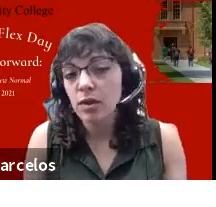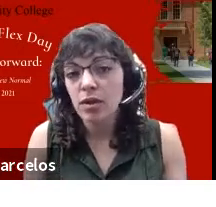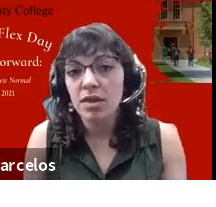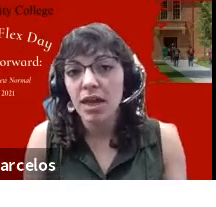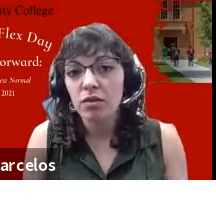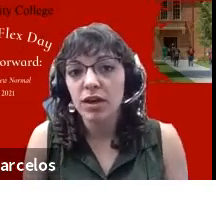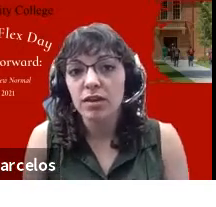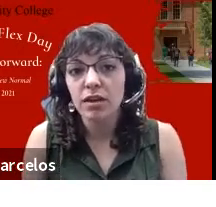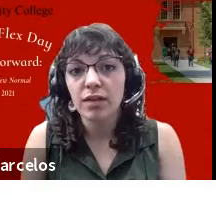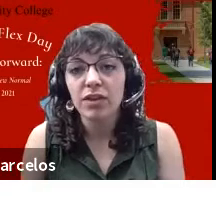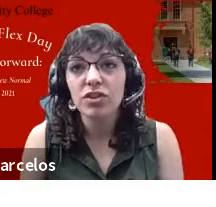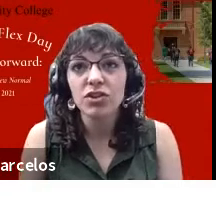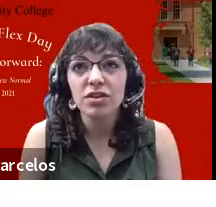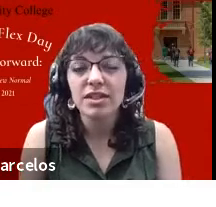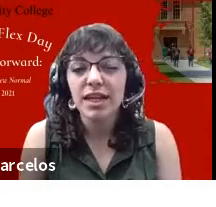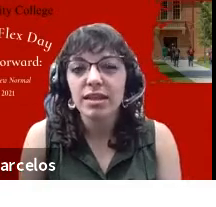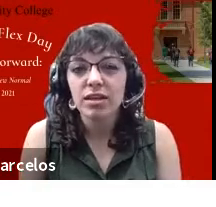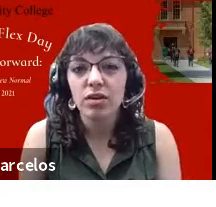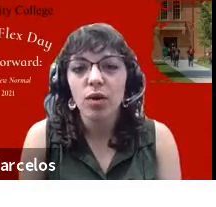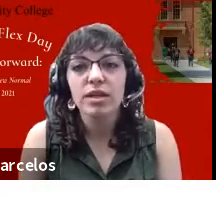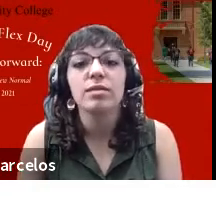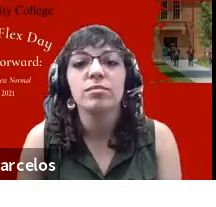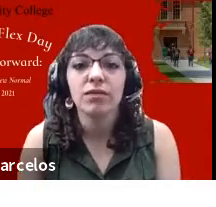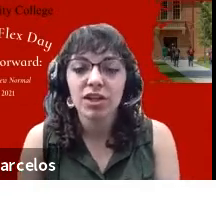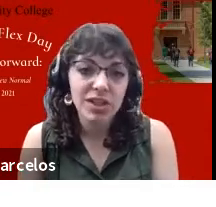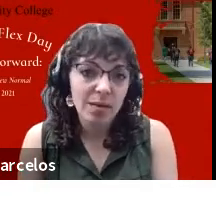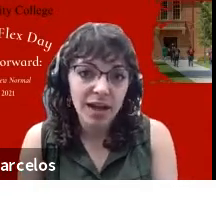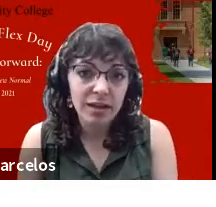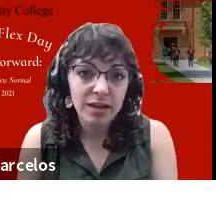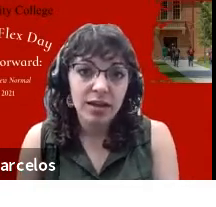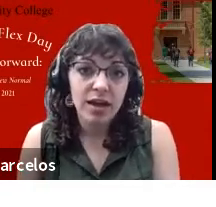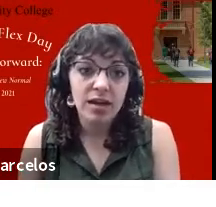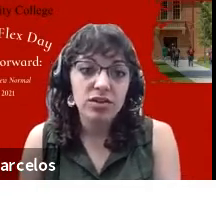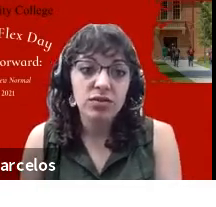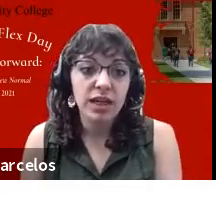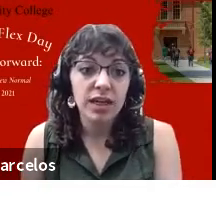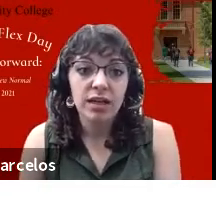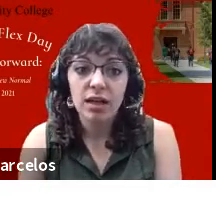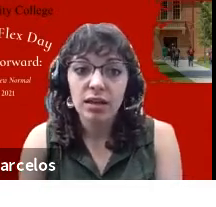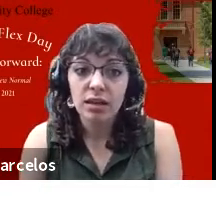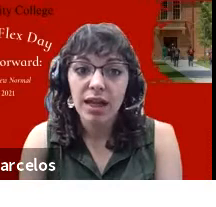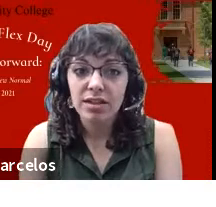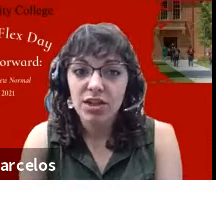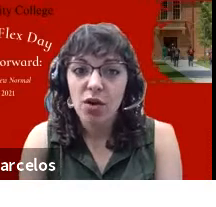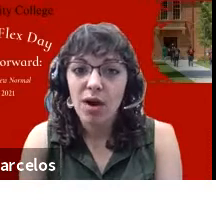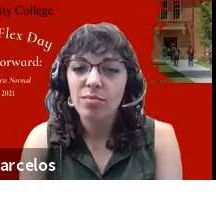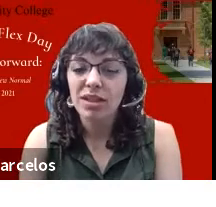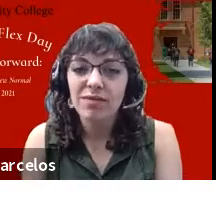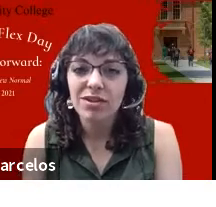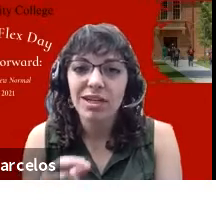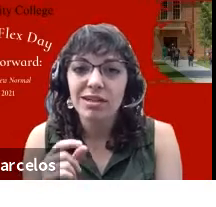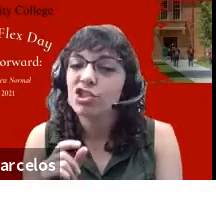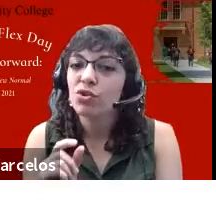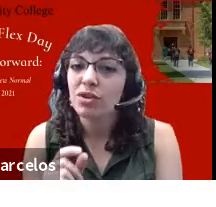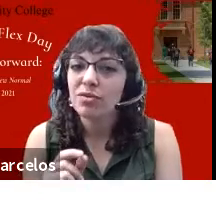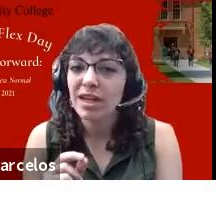exam, that'll be on there. If there's a certain day that you're wanting them to finish that by, you can let us know. I believe